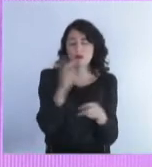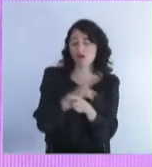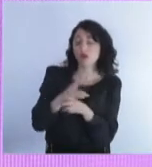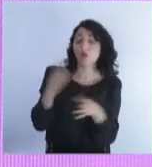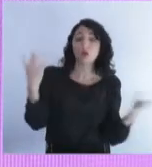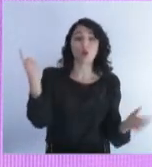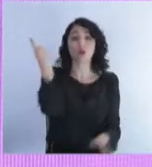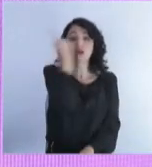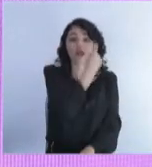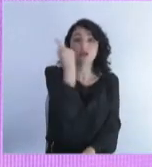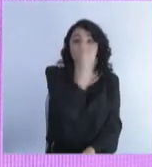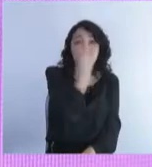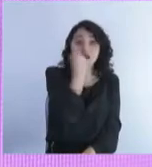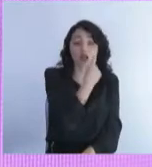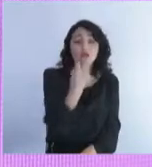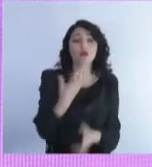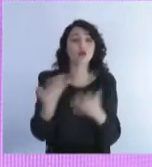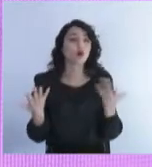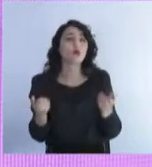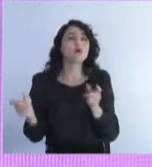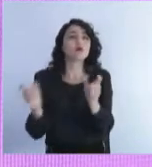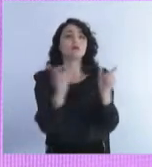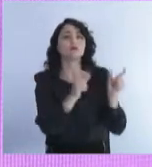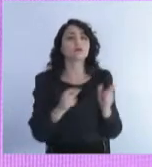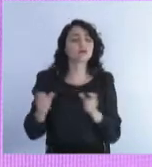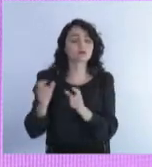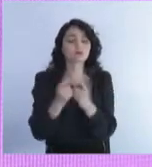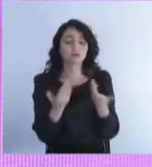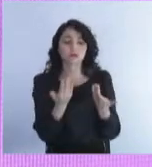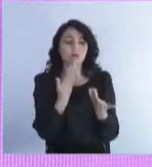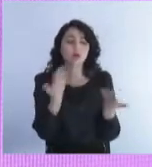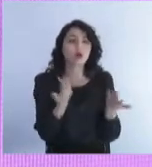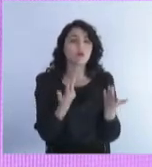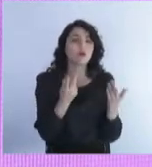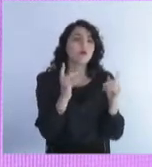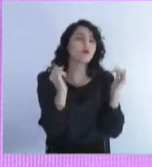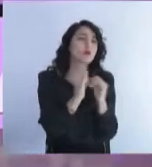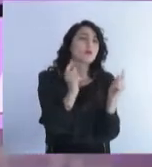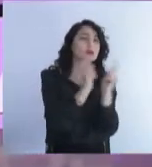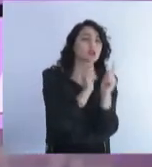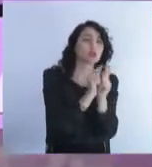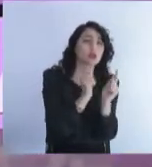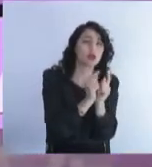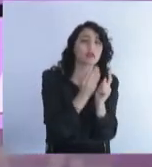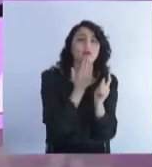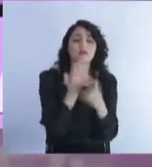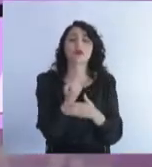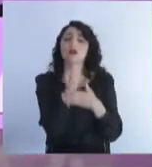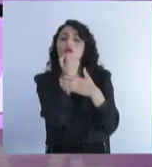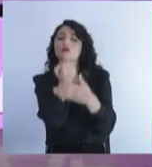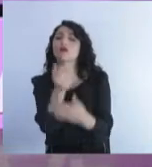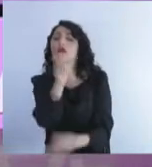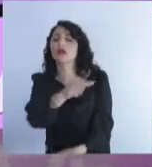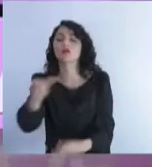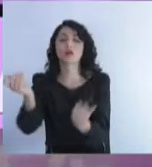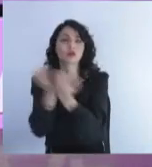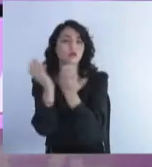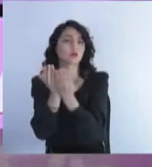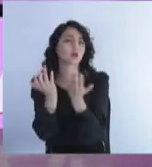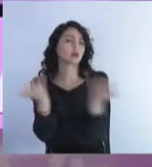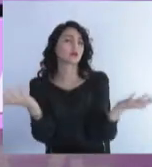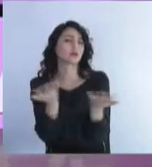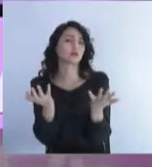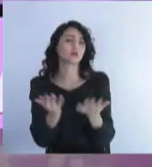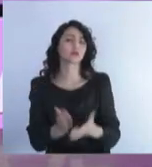stressed to better handle the situation of on a personal level, but also to be greater contribution to